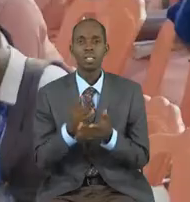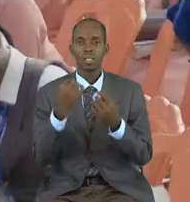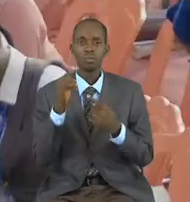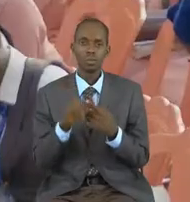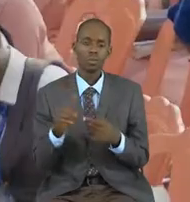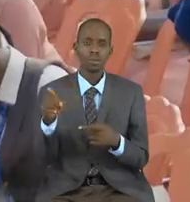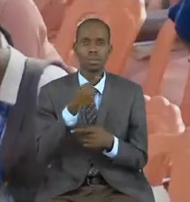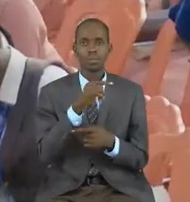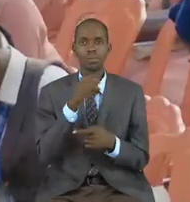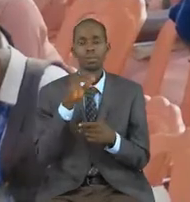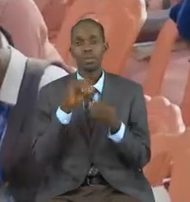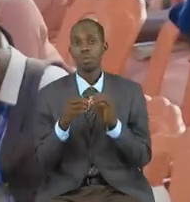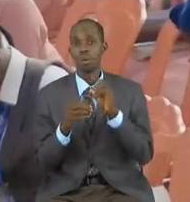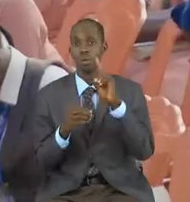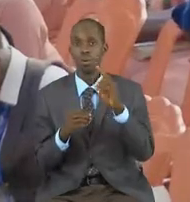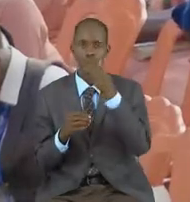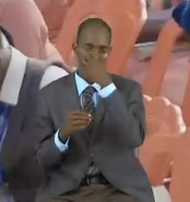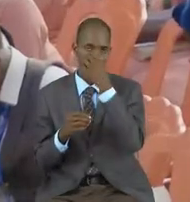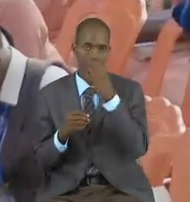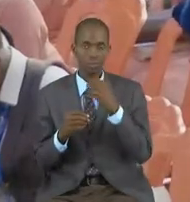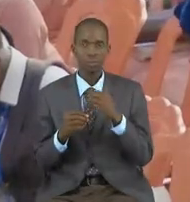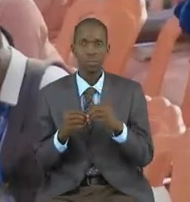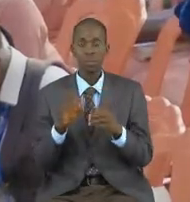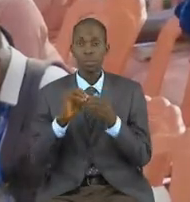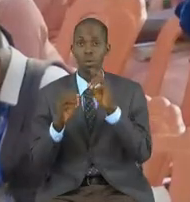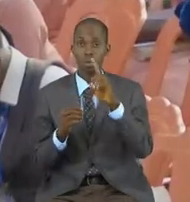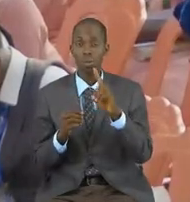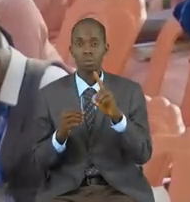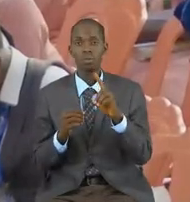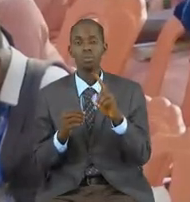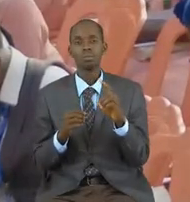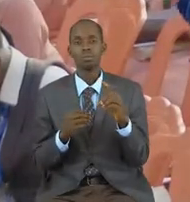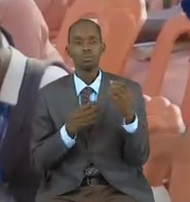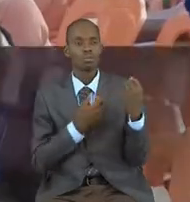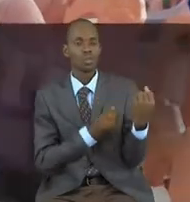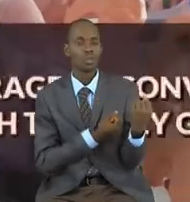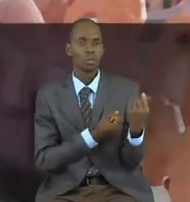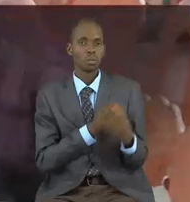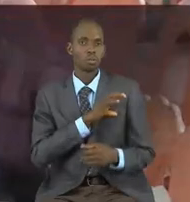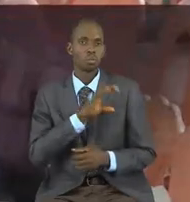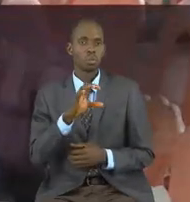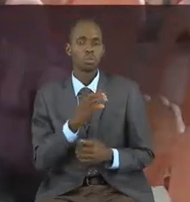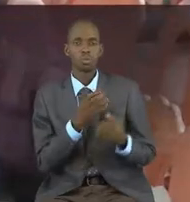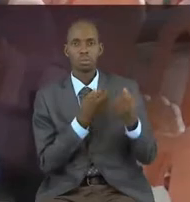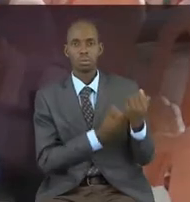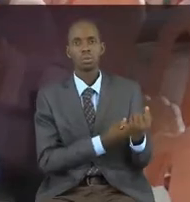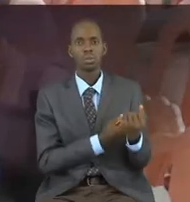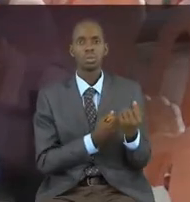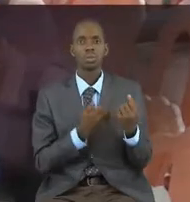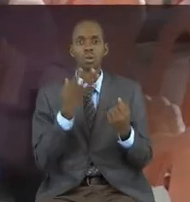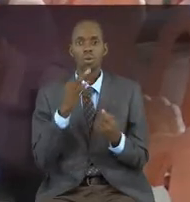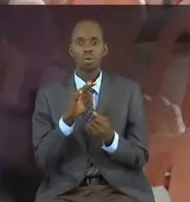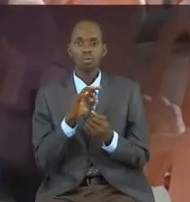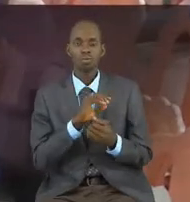Number one, courage of conviction through the Holy Ghost. Number two,